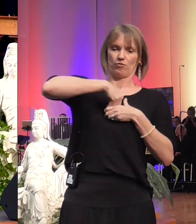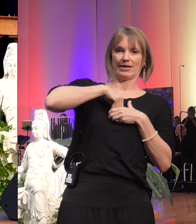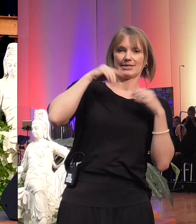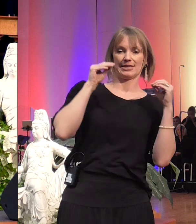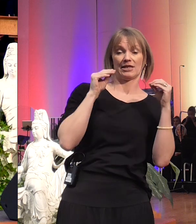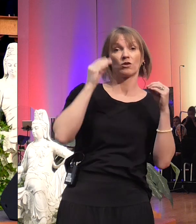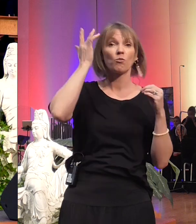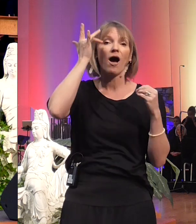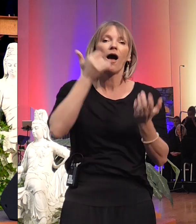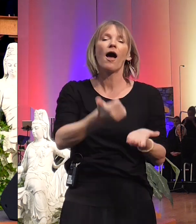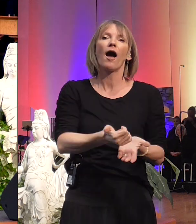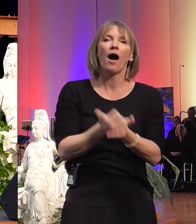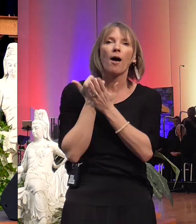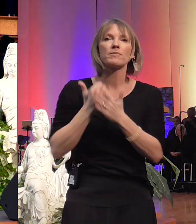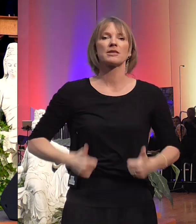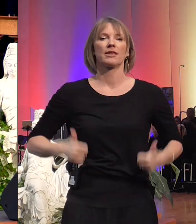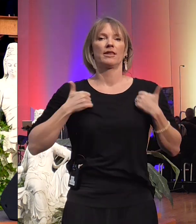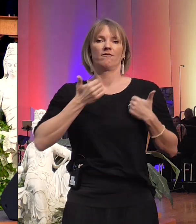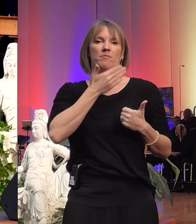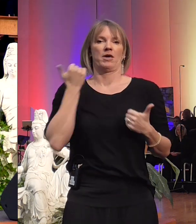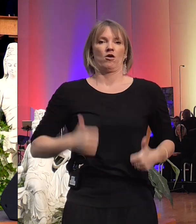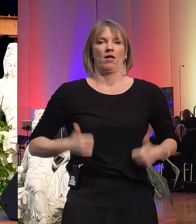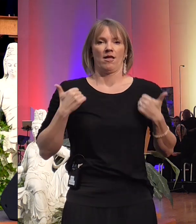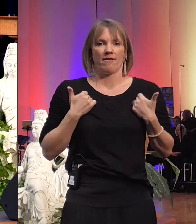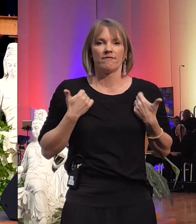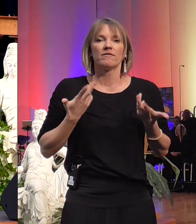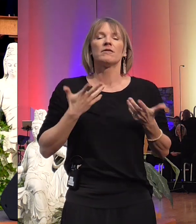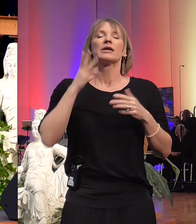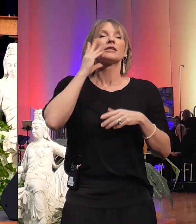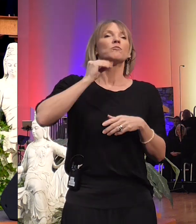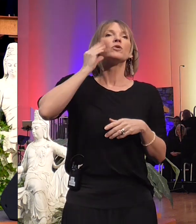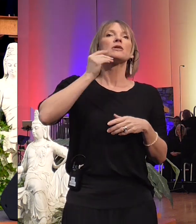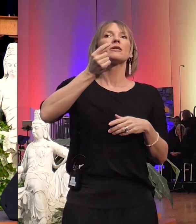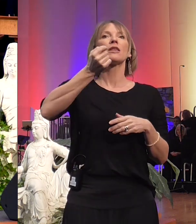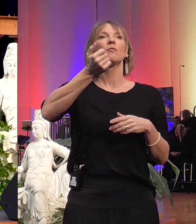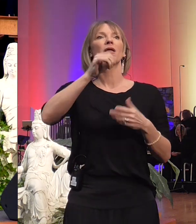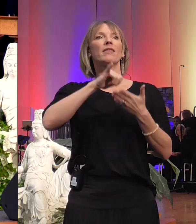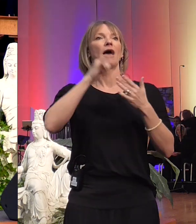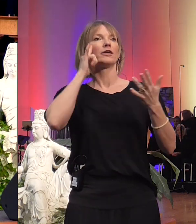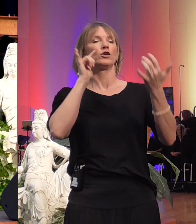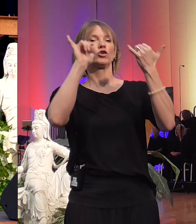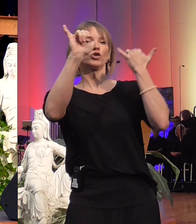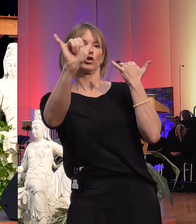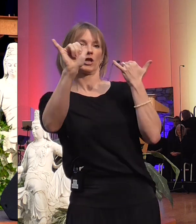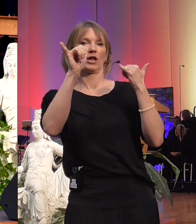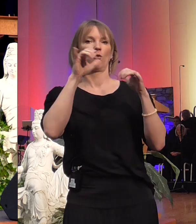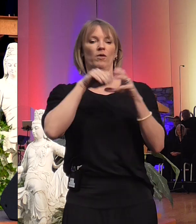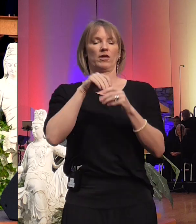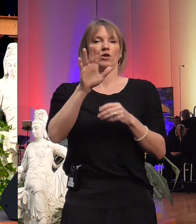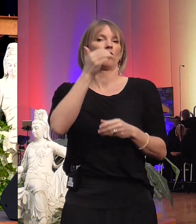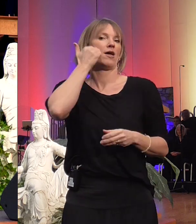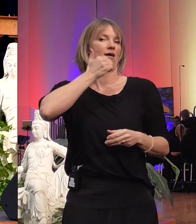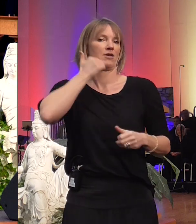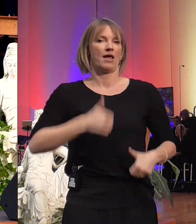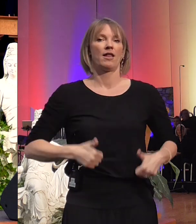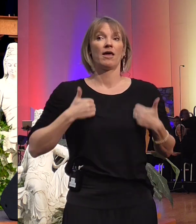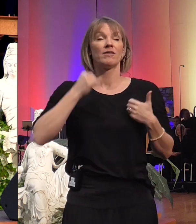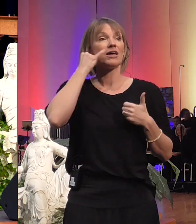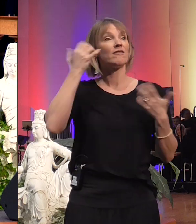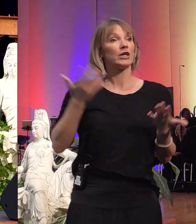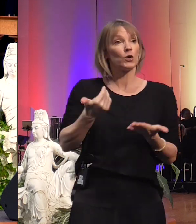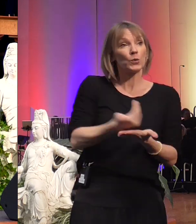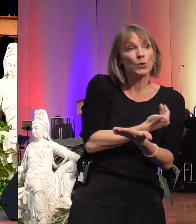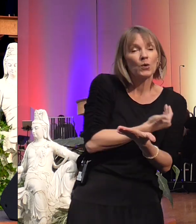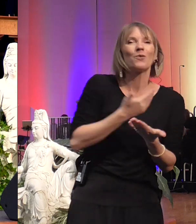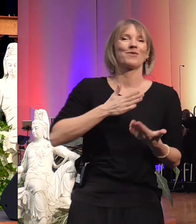because it helps you live a better life and experience a little bit of that eternity in your everyday life. So if you're new here, we're